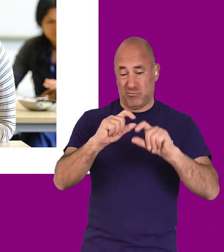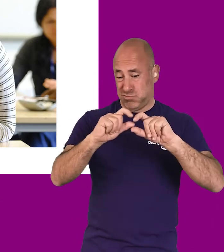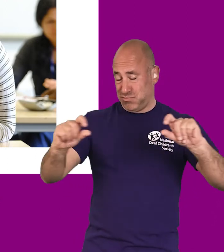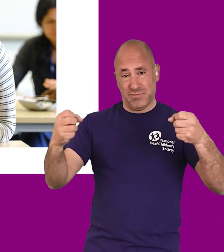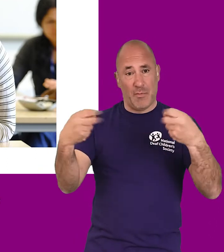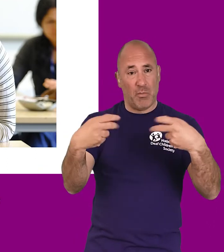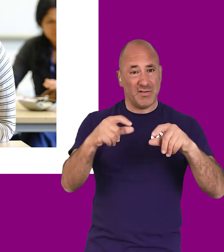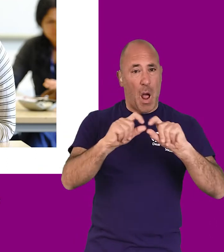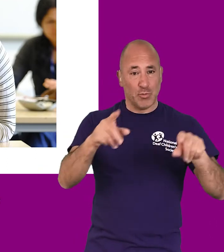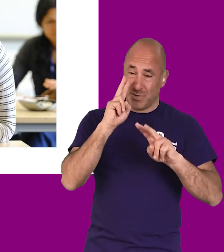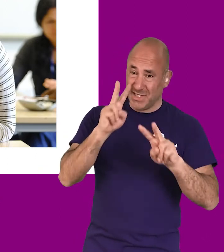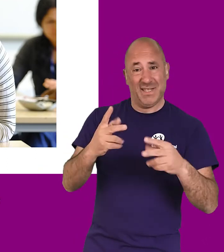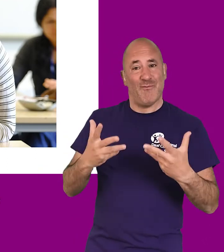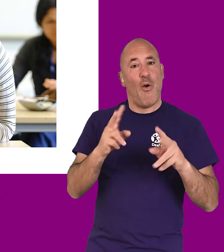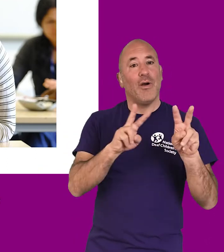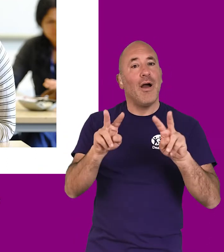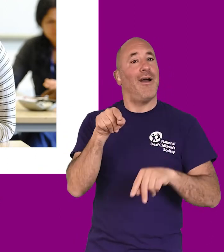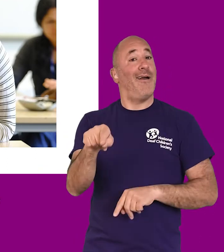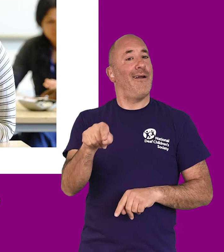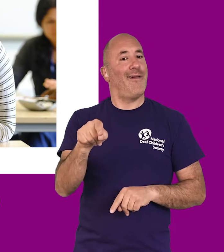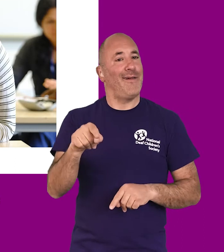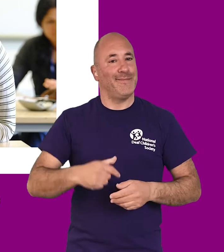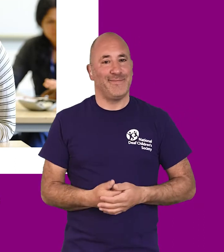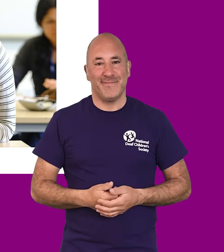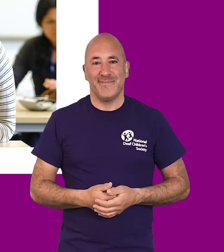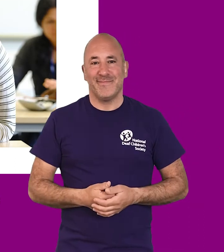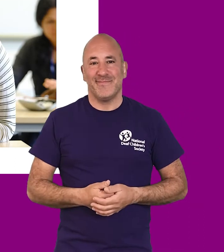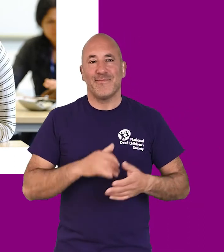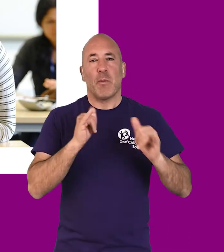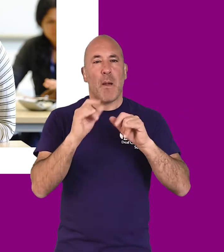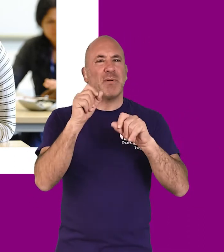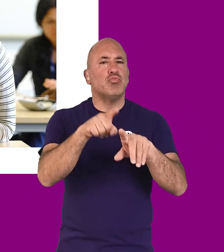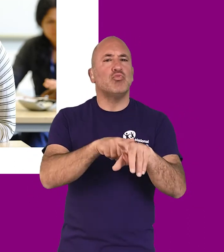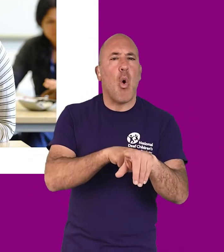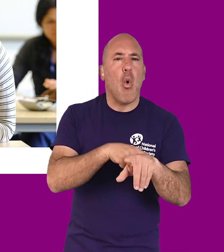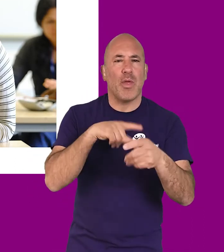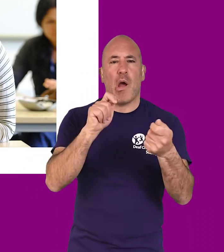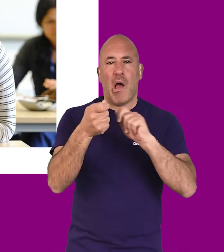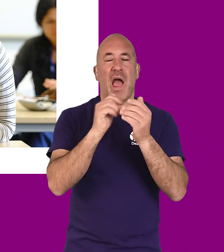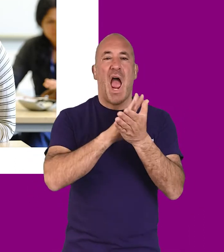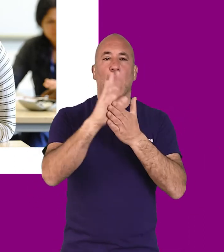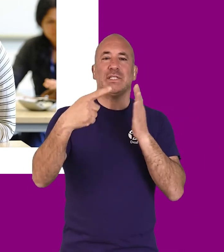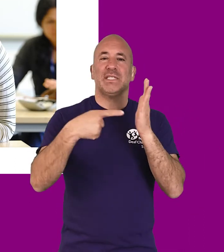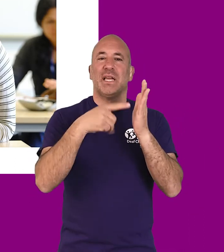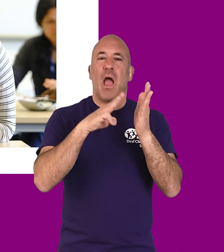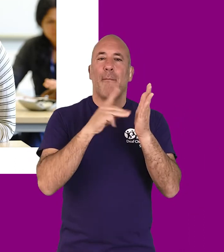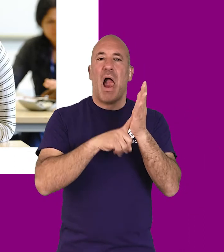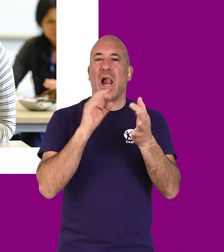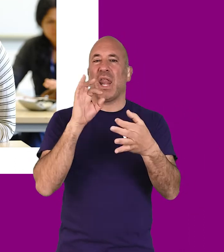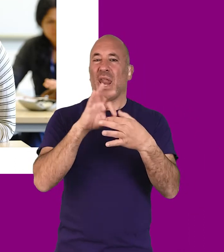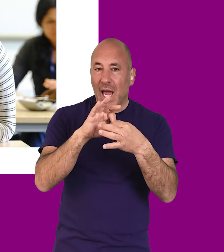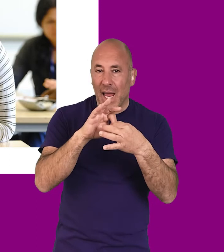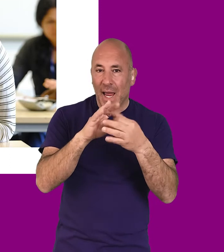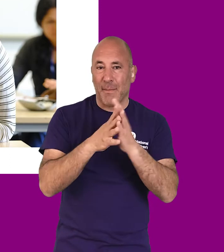inputted directly into Zoom, which is what we see today. It can come out a bit slow, which is